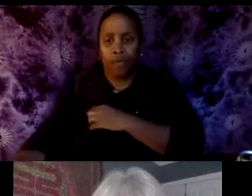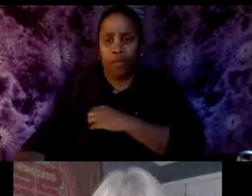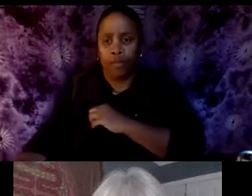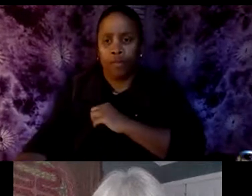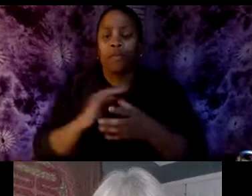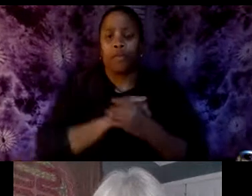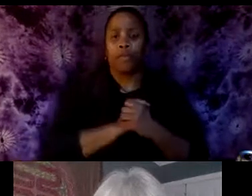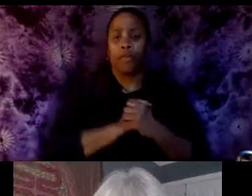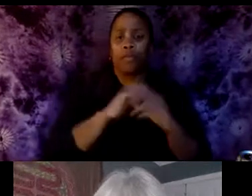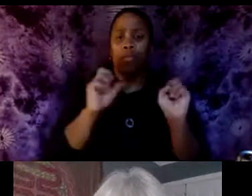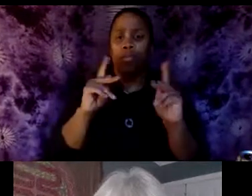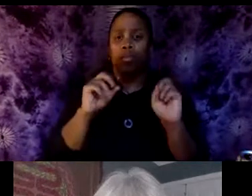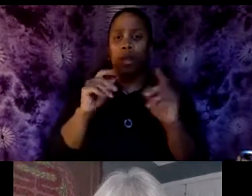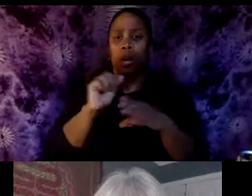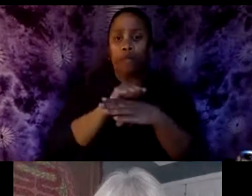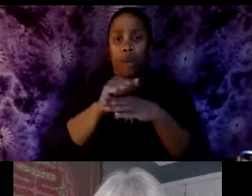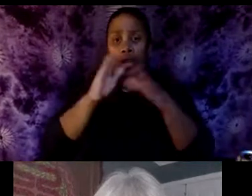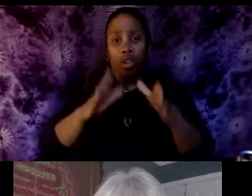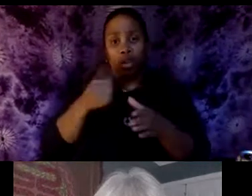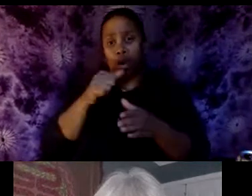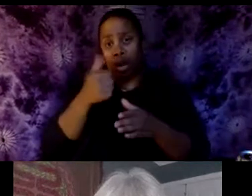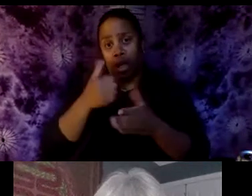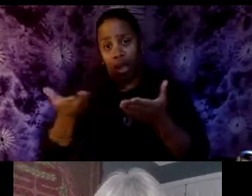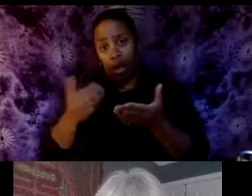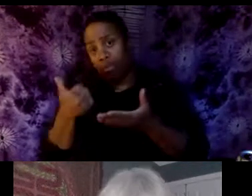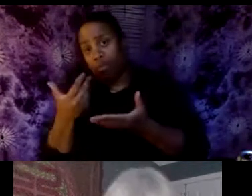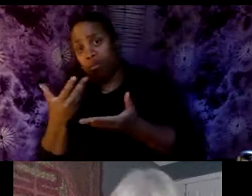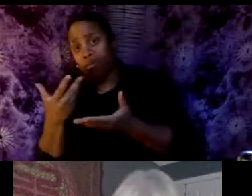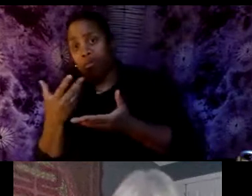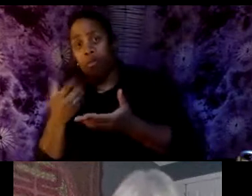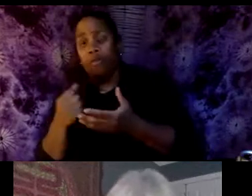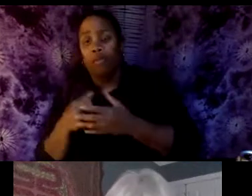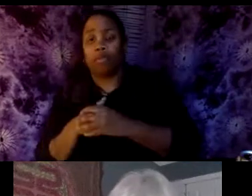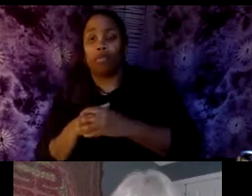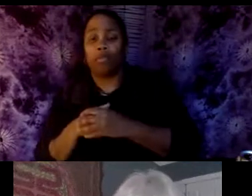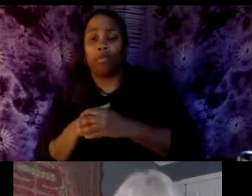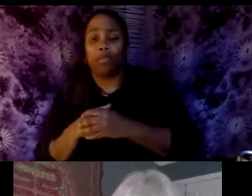All right, practitioners, anything else for Carrie?